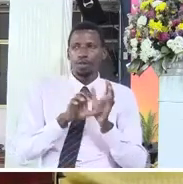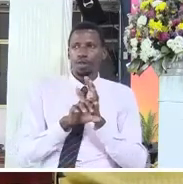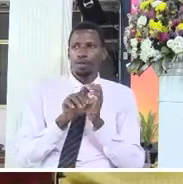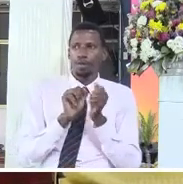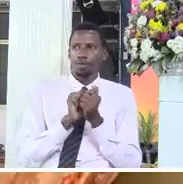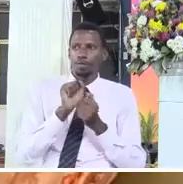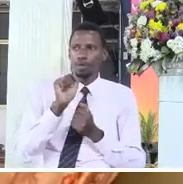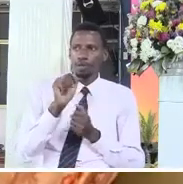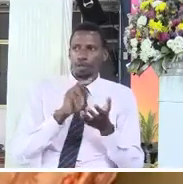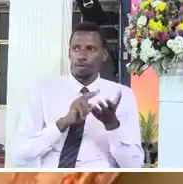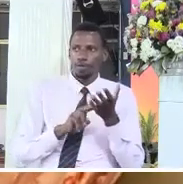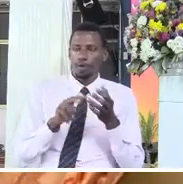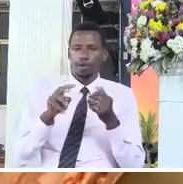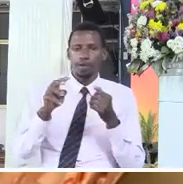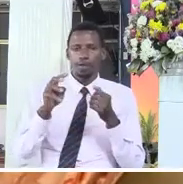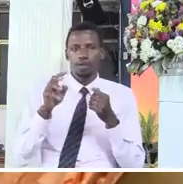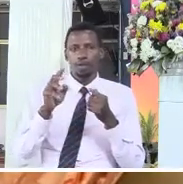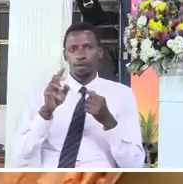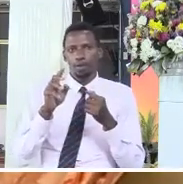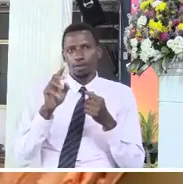says,